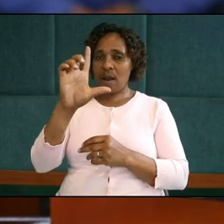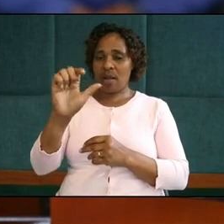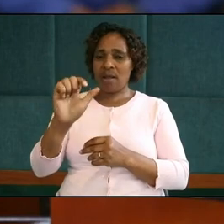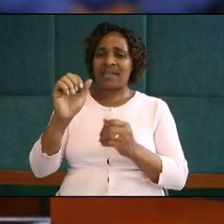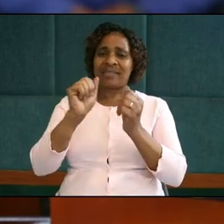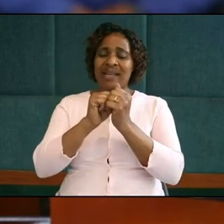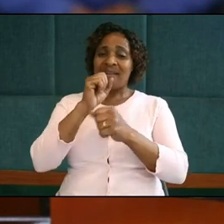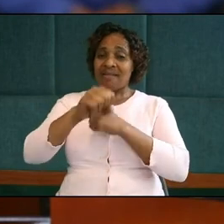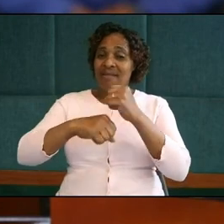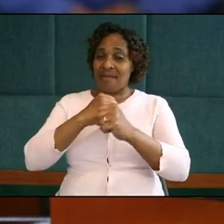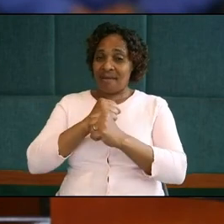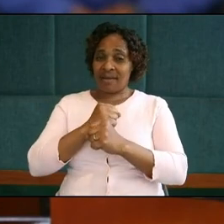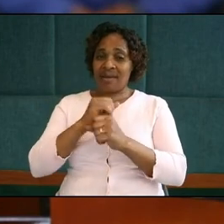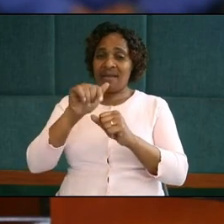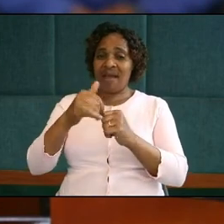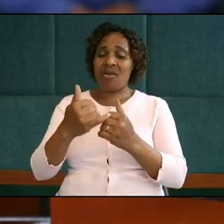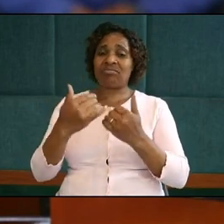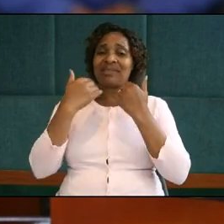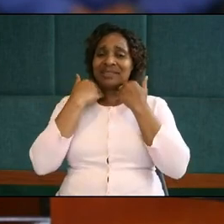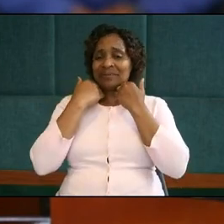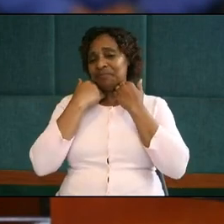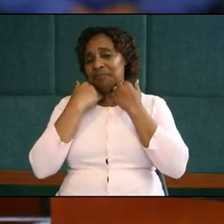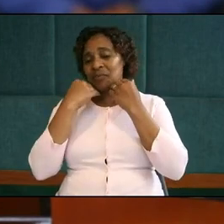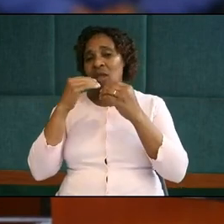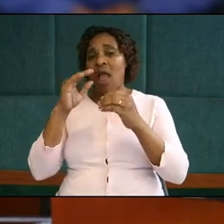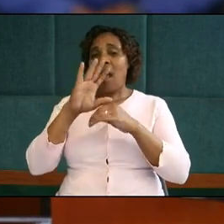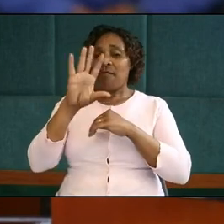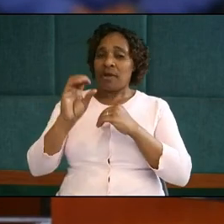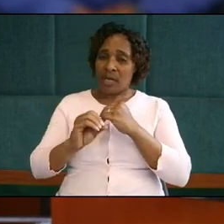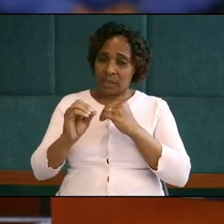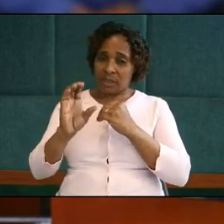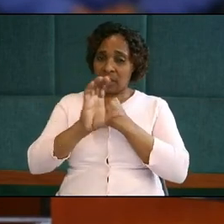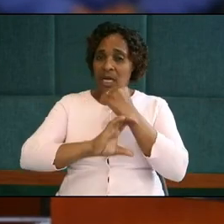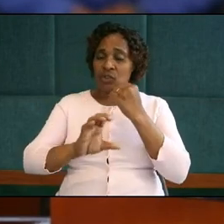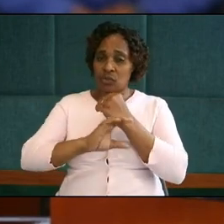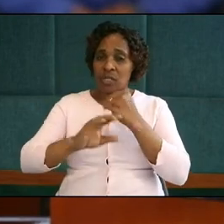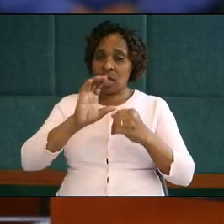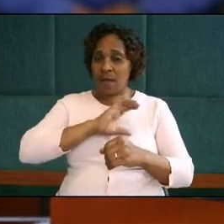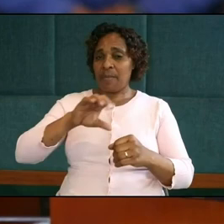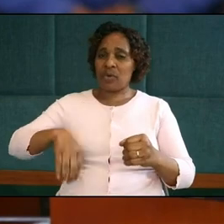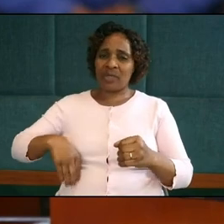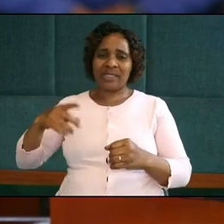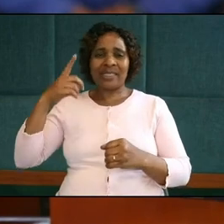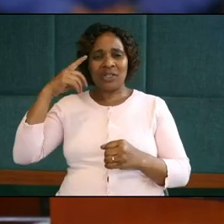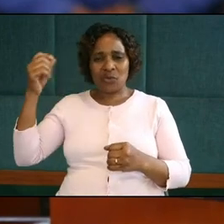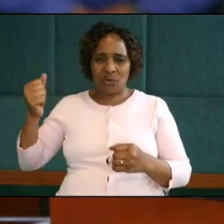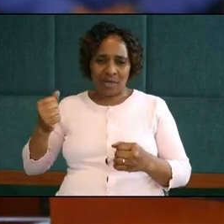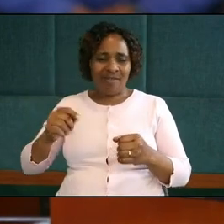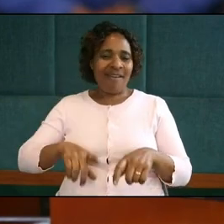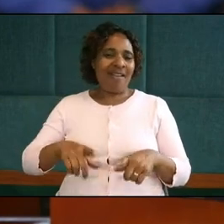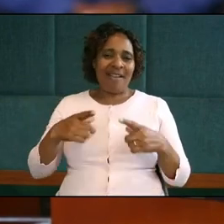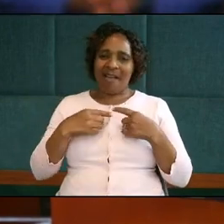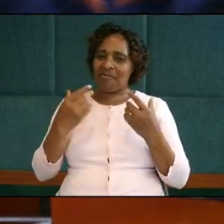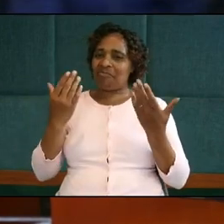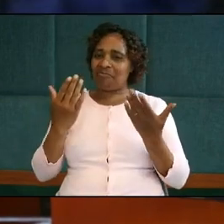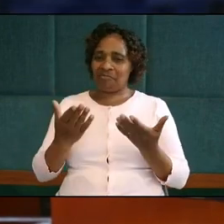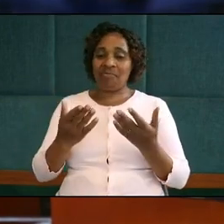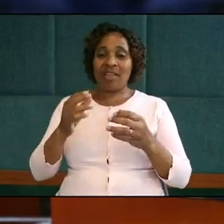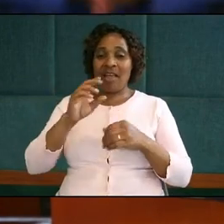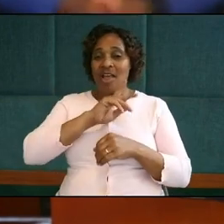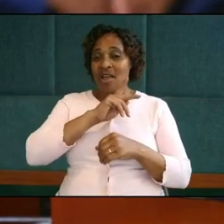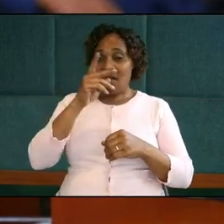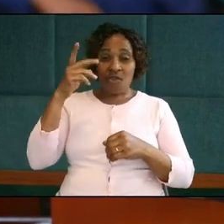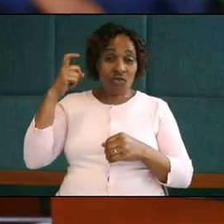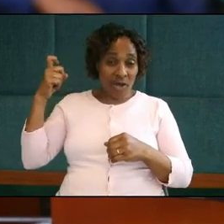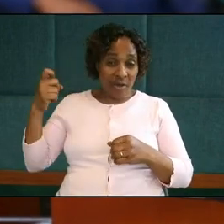10-year-old Emmanuel was sound asleep in bed in the African country of Cameroon. But the dream was like real life. In the dream,